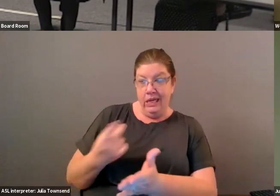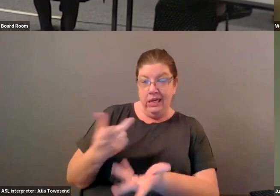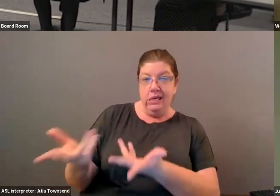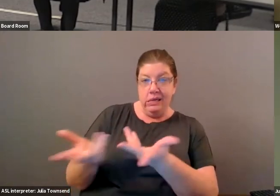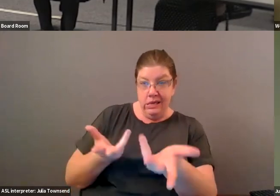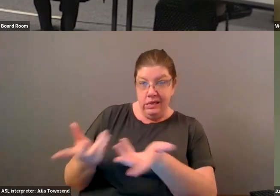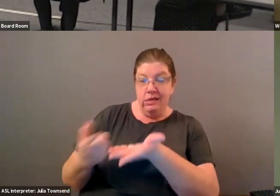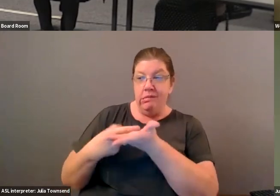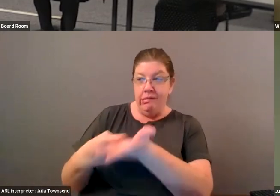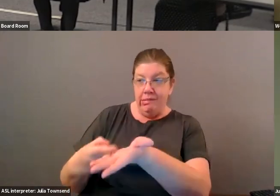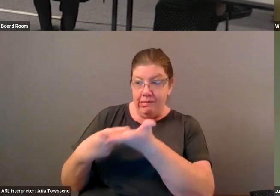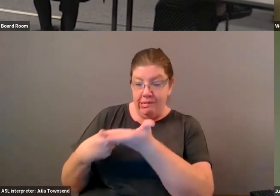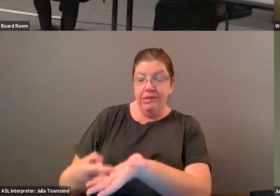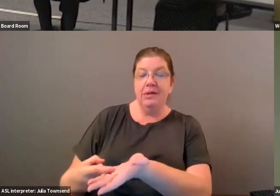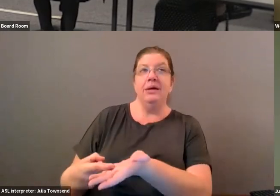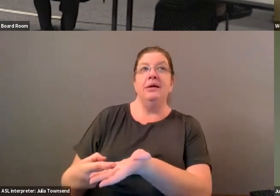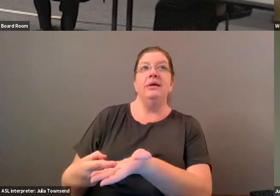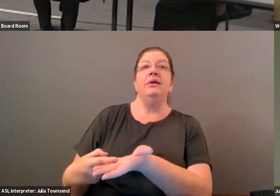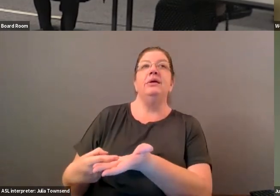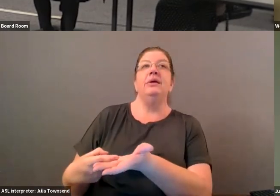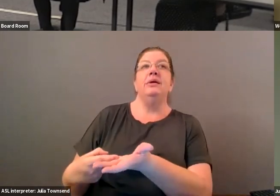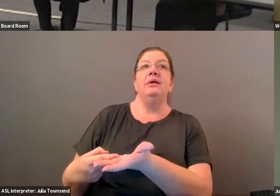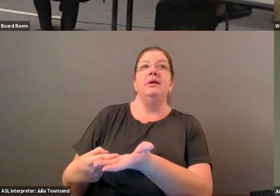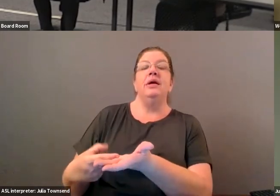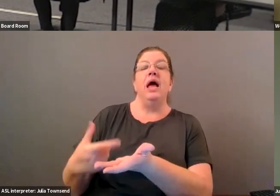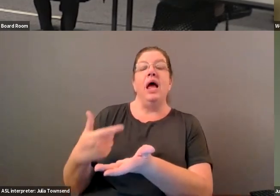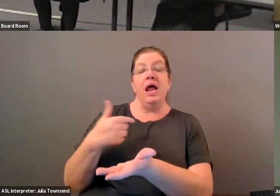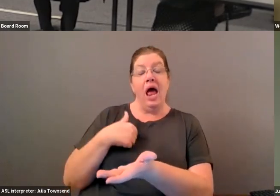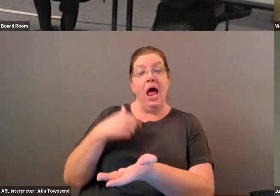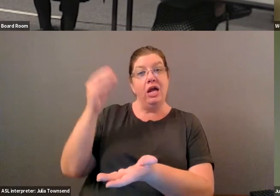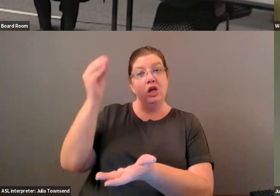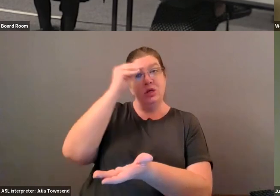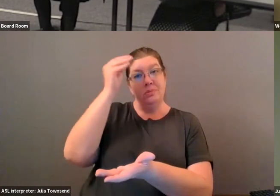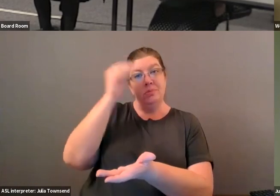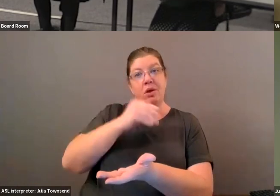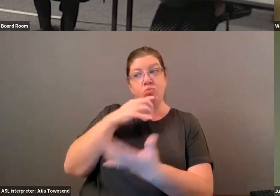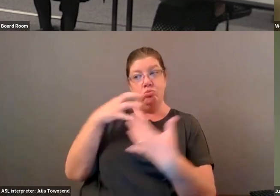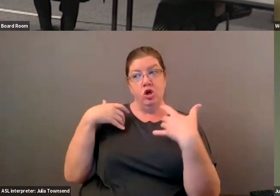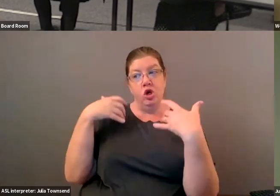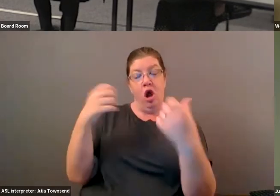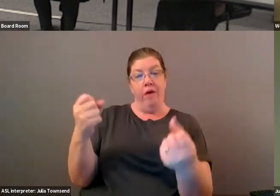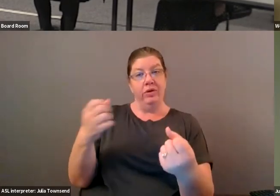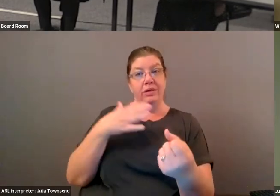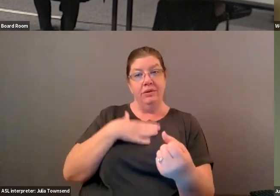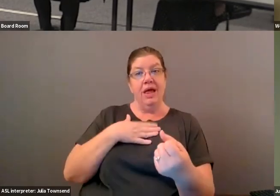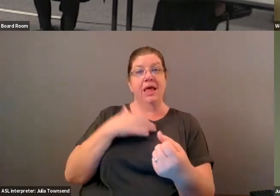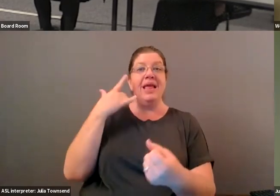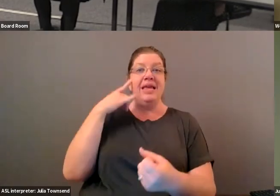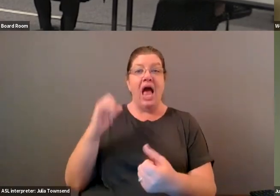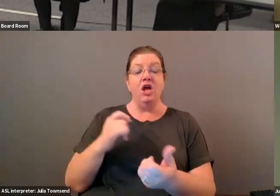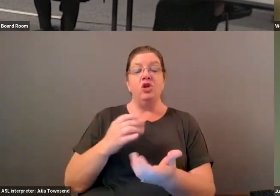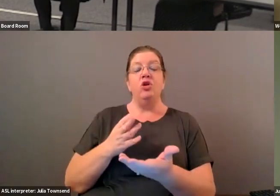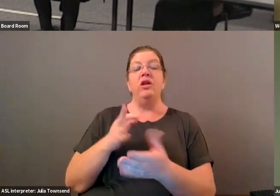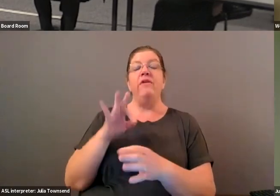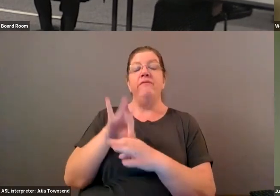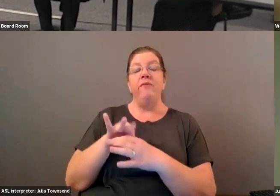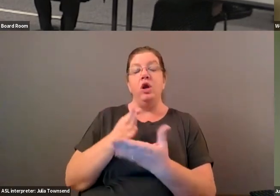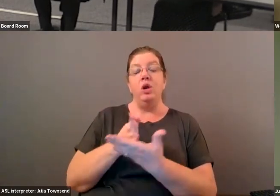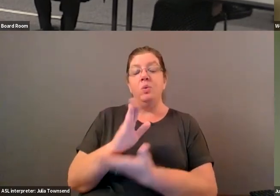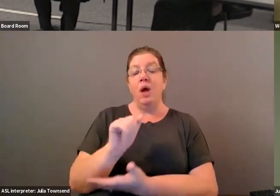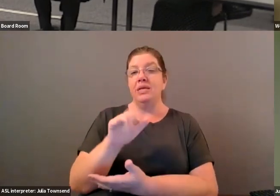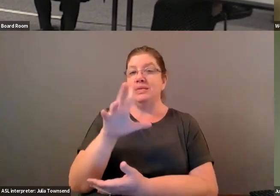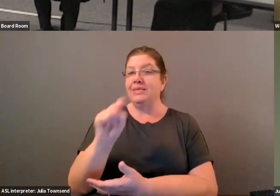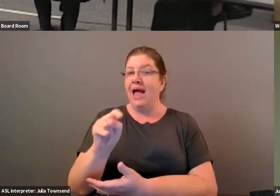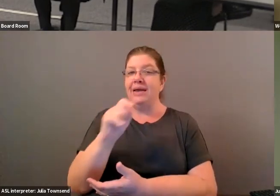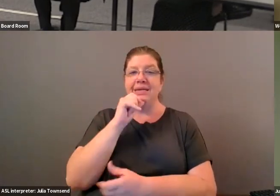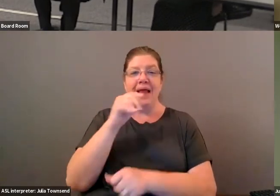and I took the position quite confidently that the California Voting Rights Act has nothing to